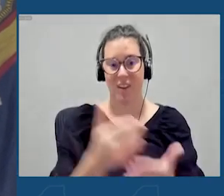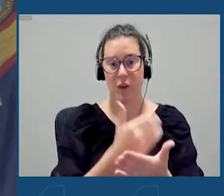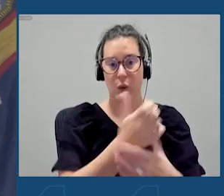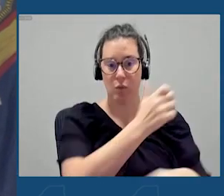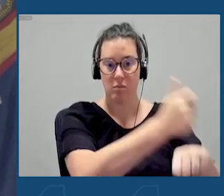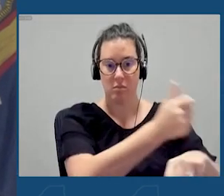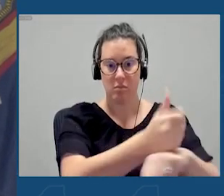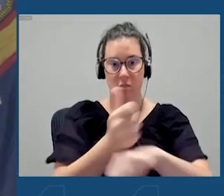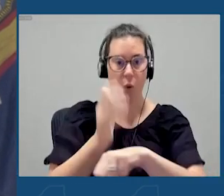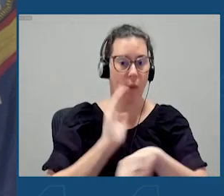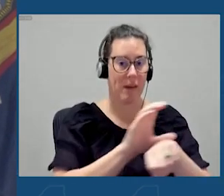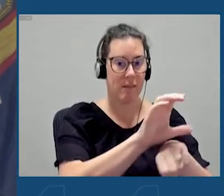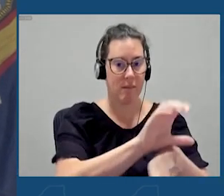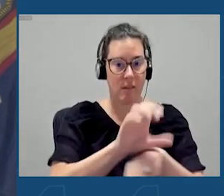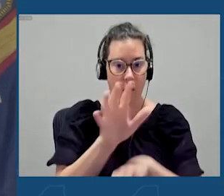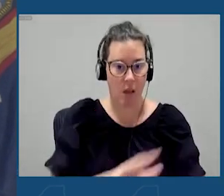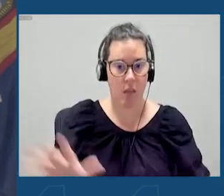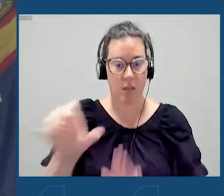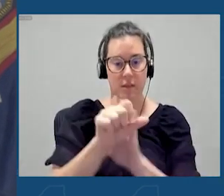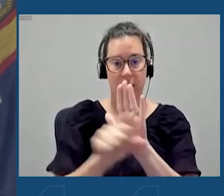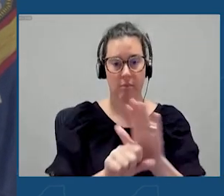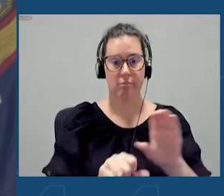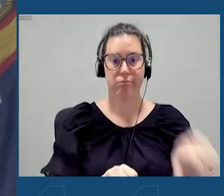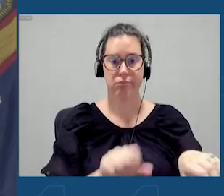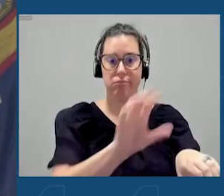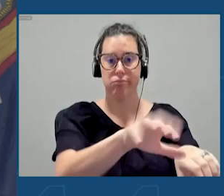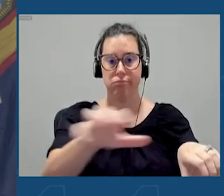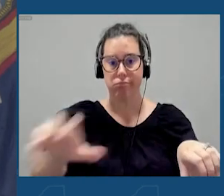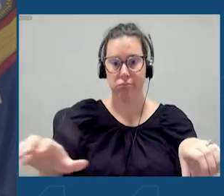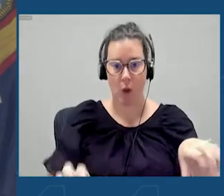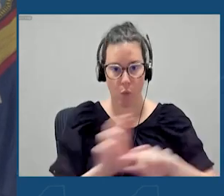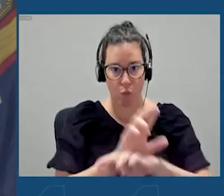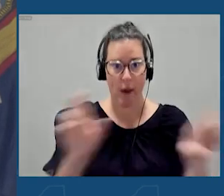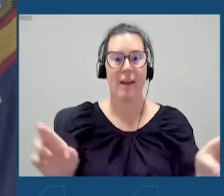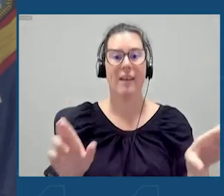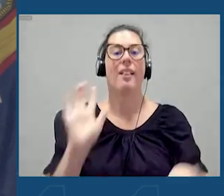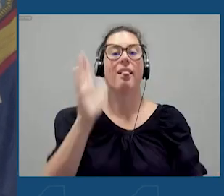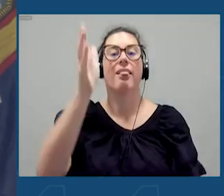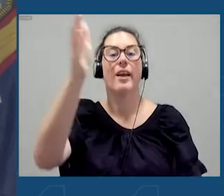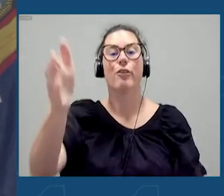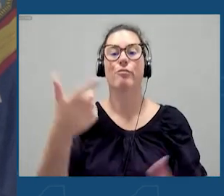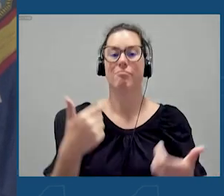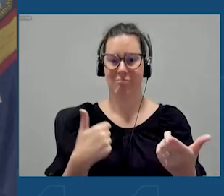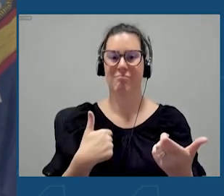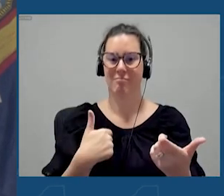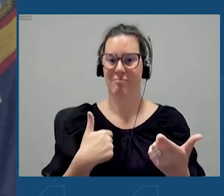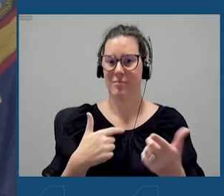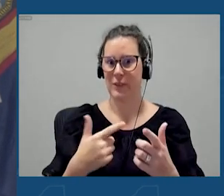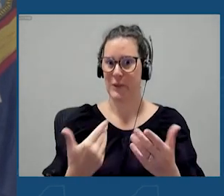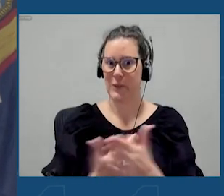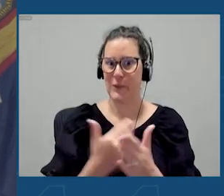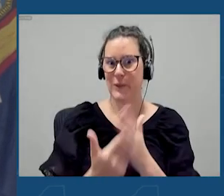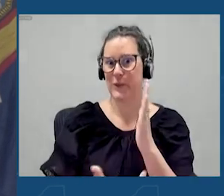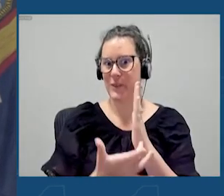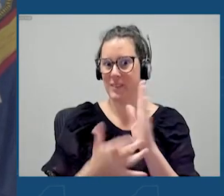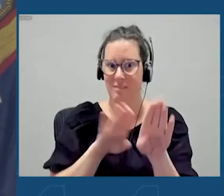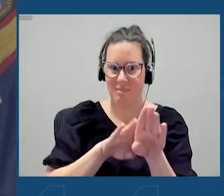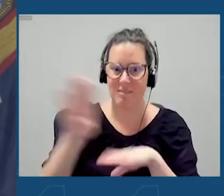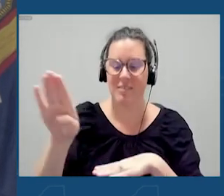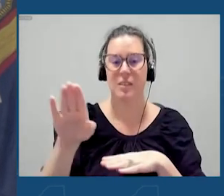ready around the state. Someday, they will house the emerging industries of the future, and I'm talking about